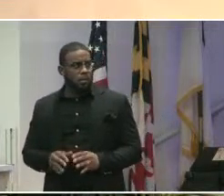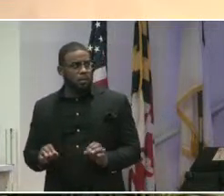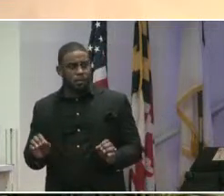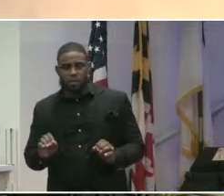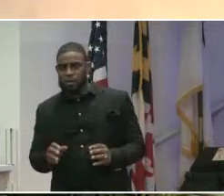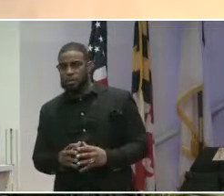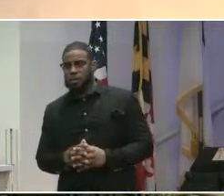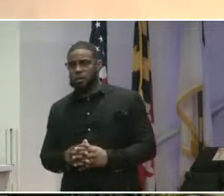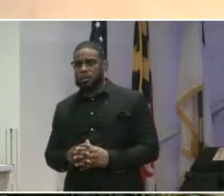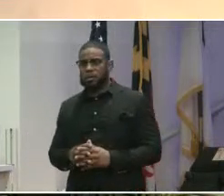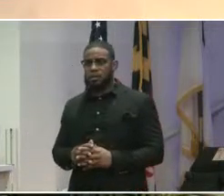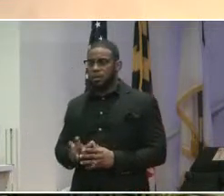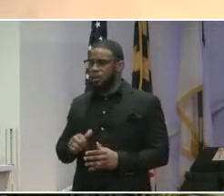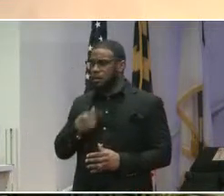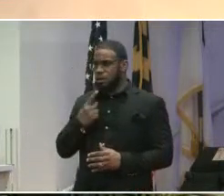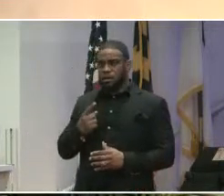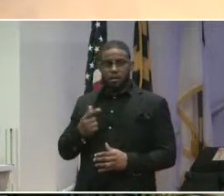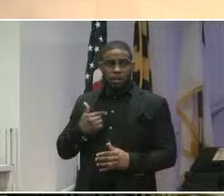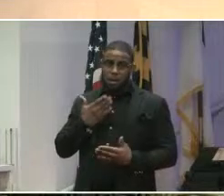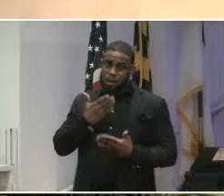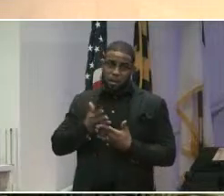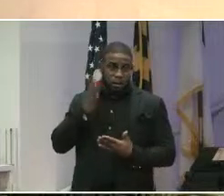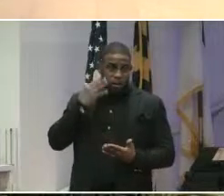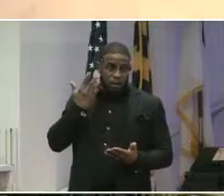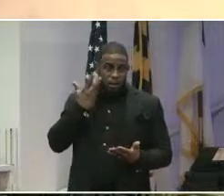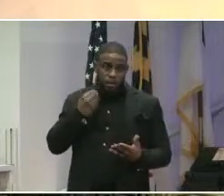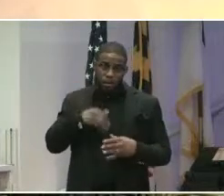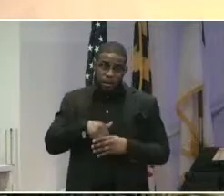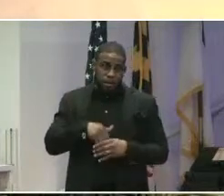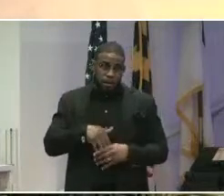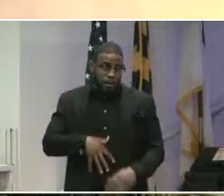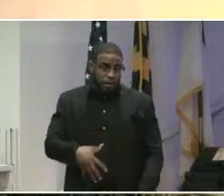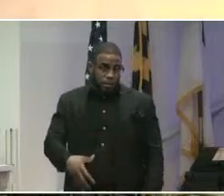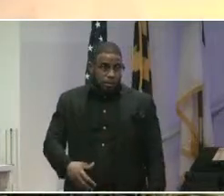nothing. I told y'all I was having a good time.